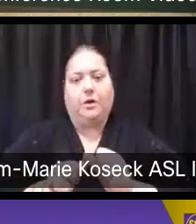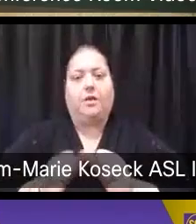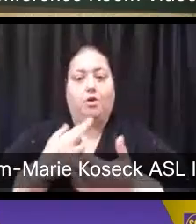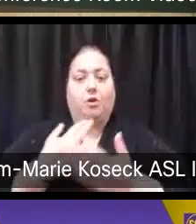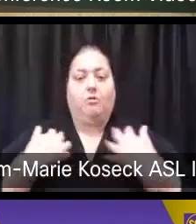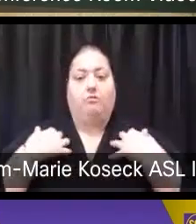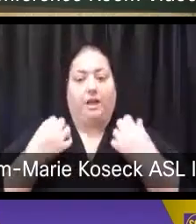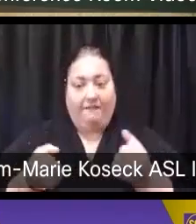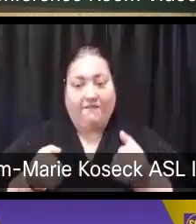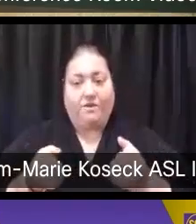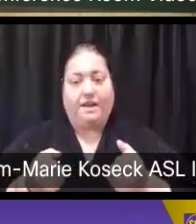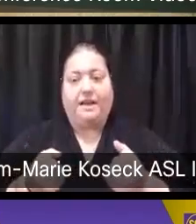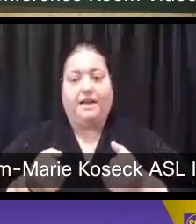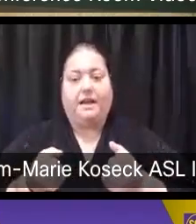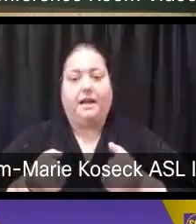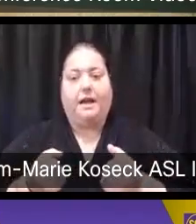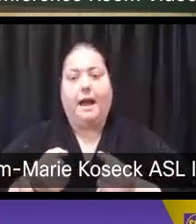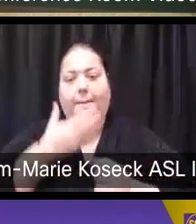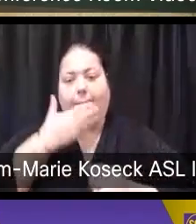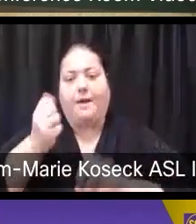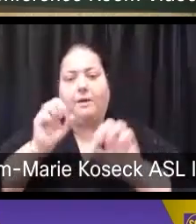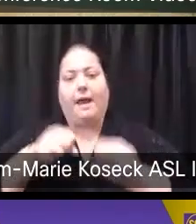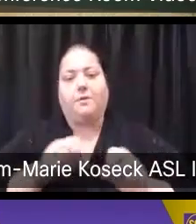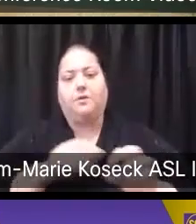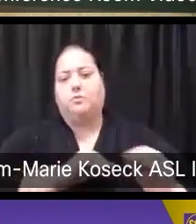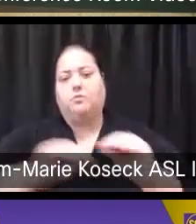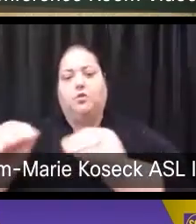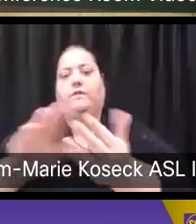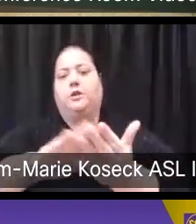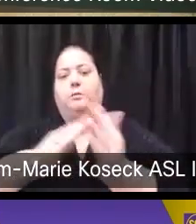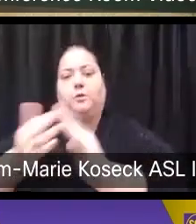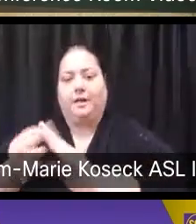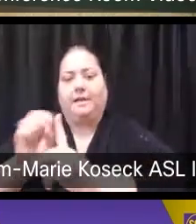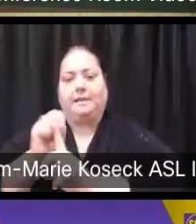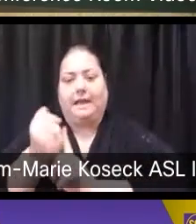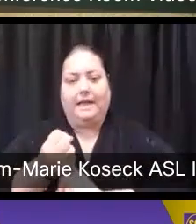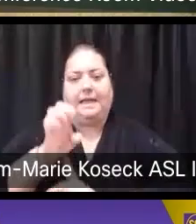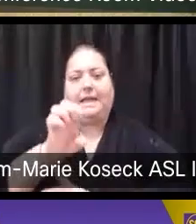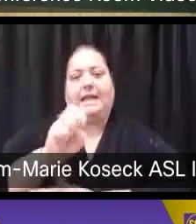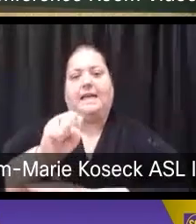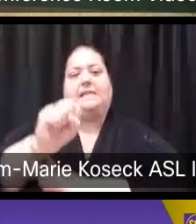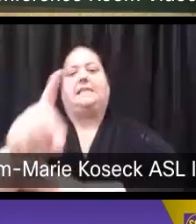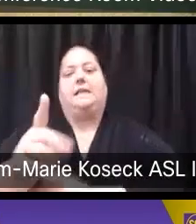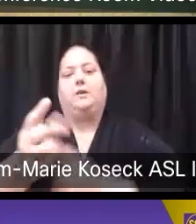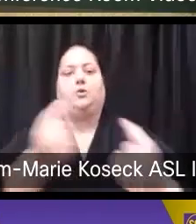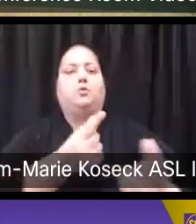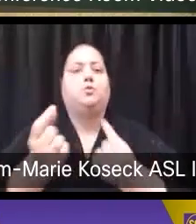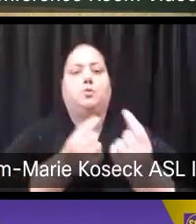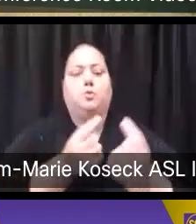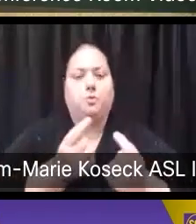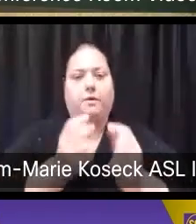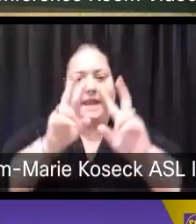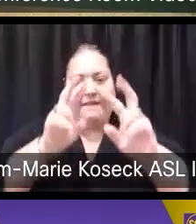recovery and then be better able to move into community settings. So what the ESDs do is they evaluate and